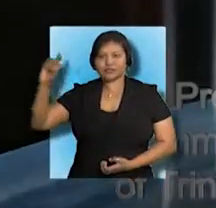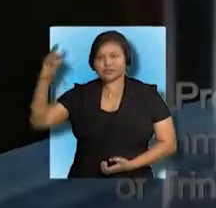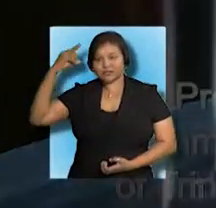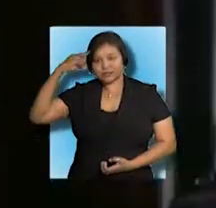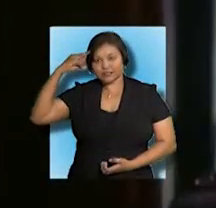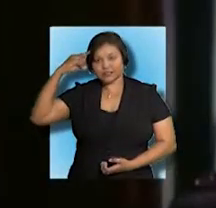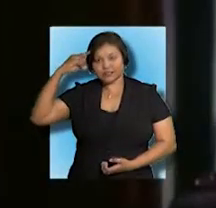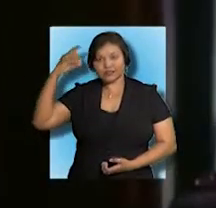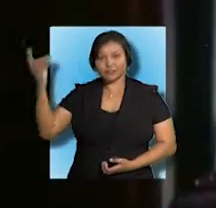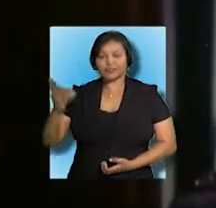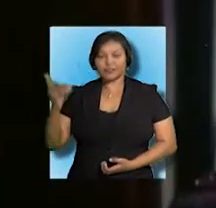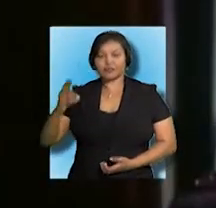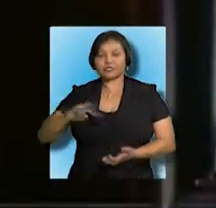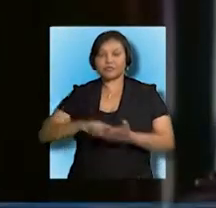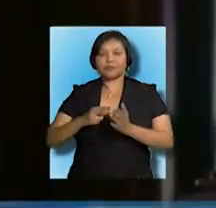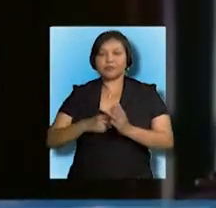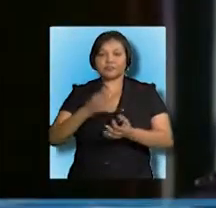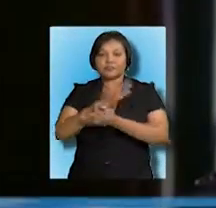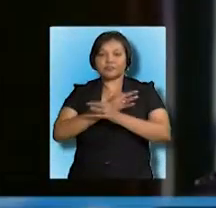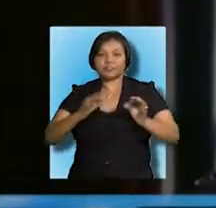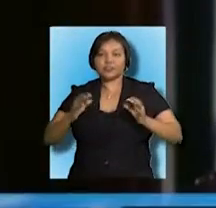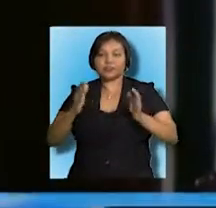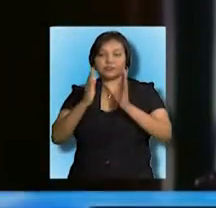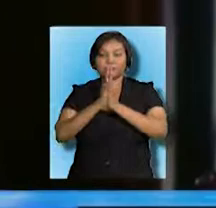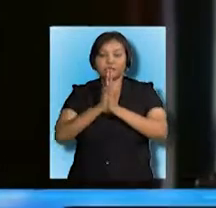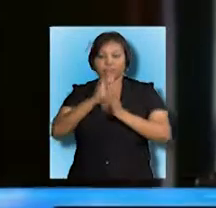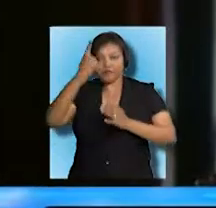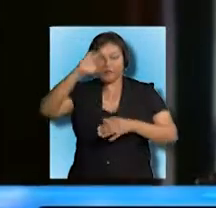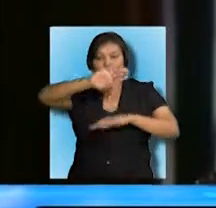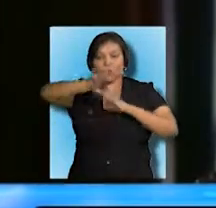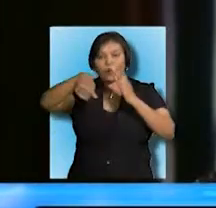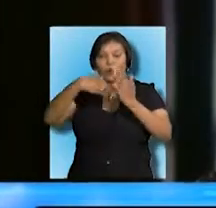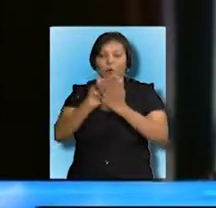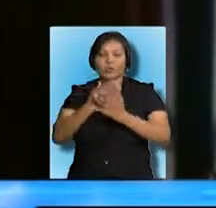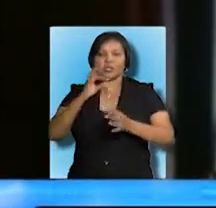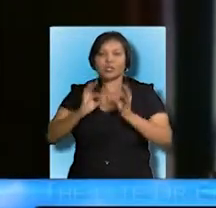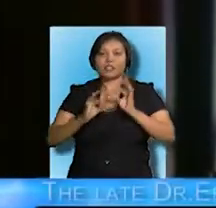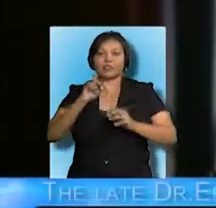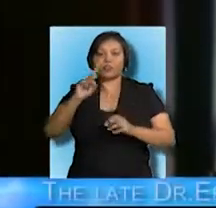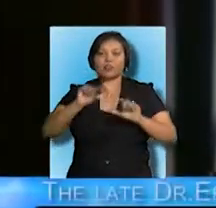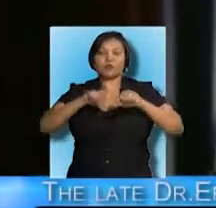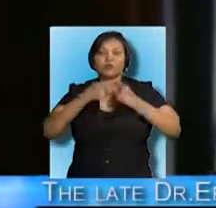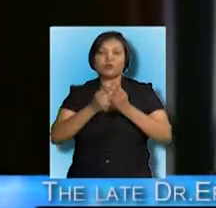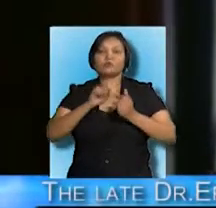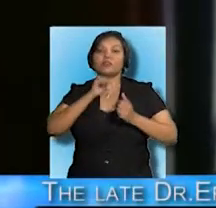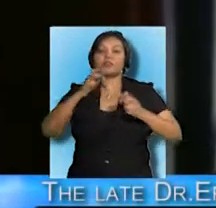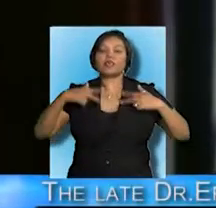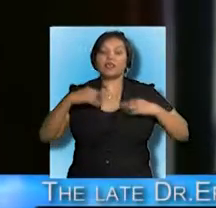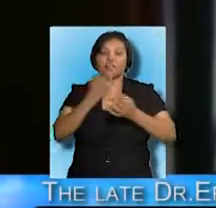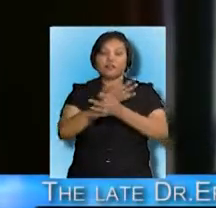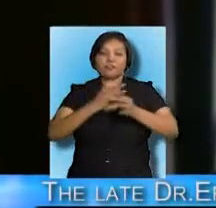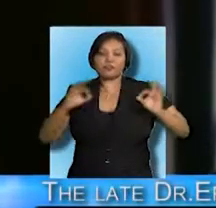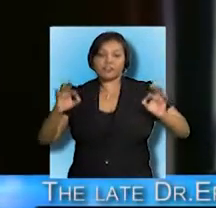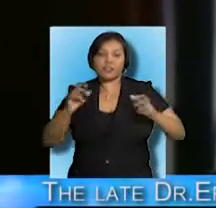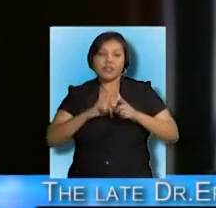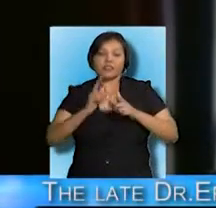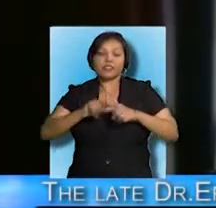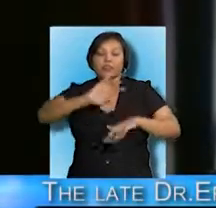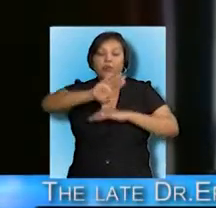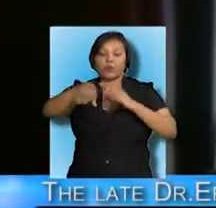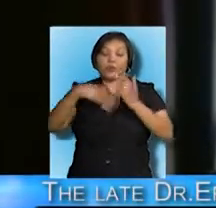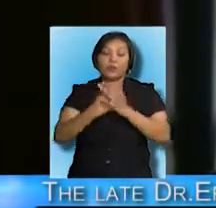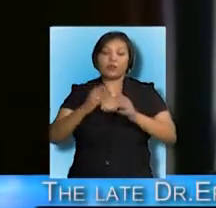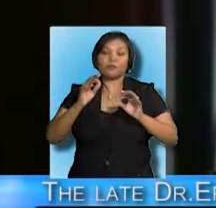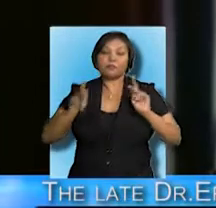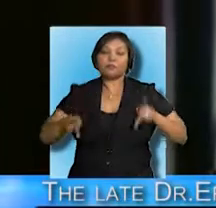Democracy means freedom of worship for all and the subordination of the rights of any one race to the overriding right of the